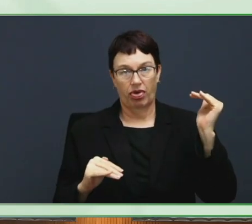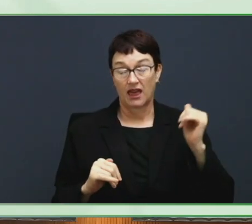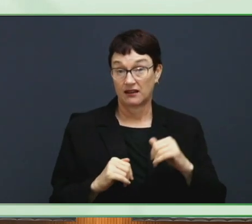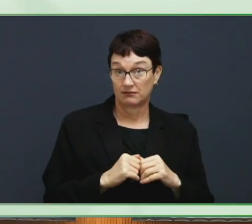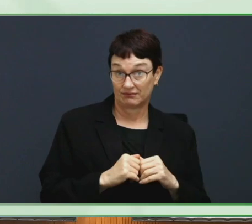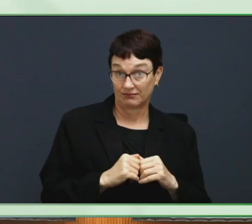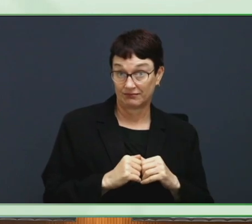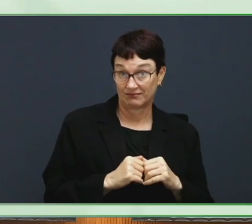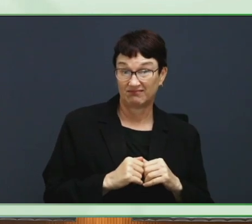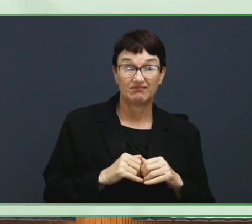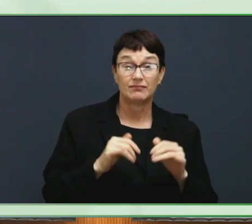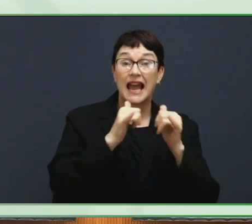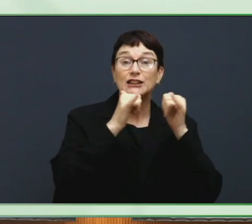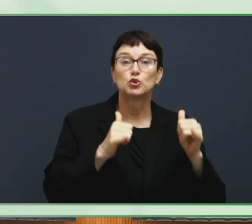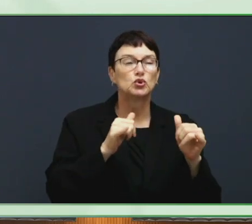It's quite a big number.